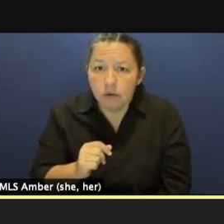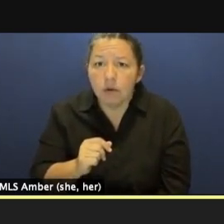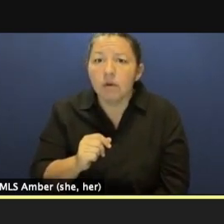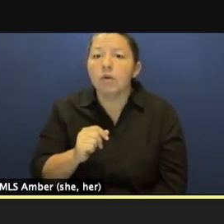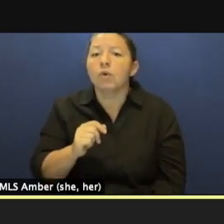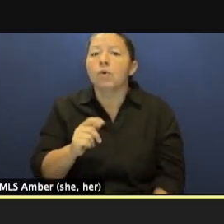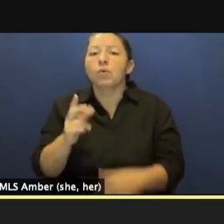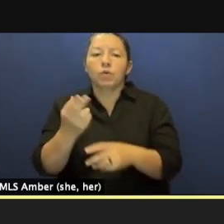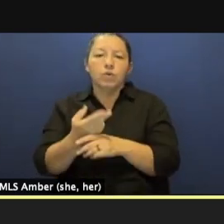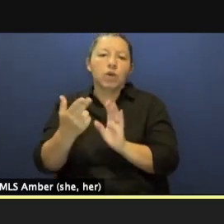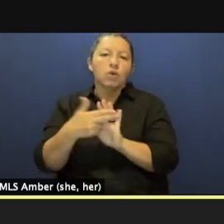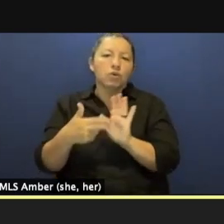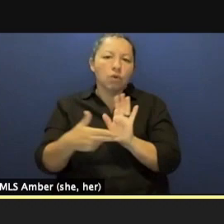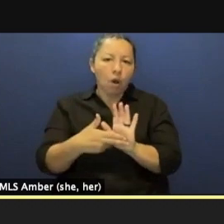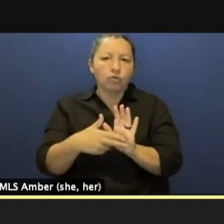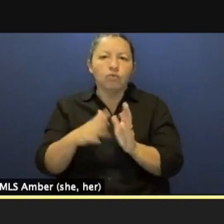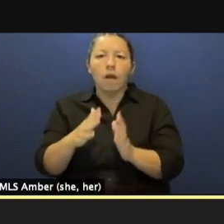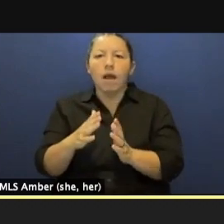contracting, of course, lunar